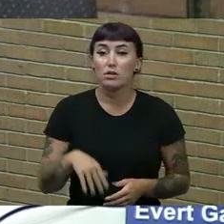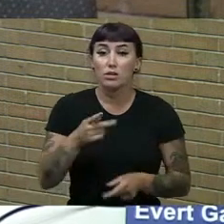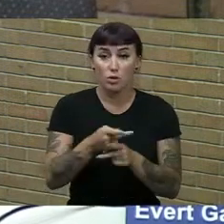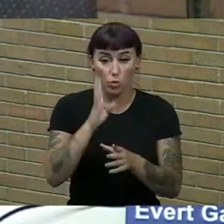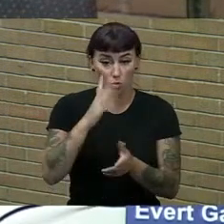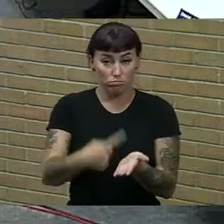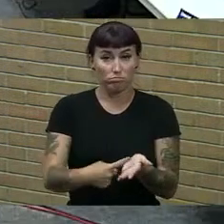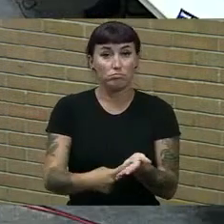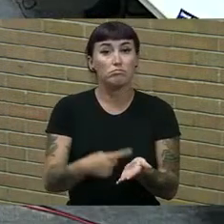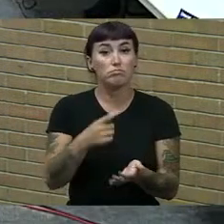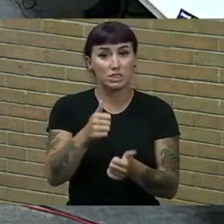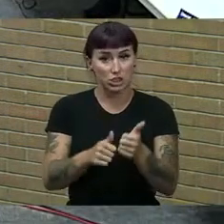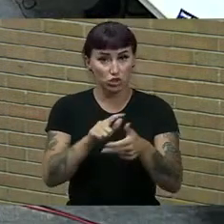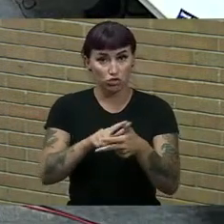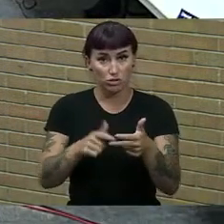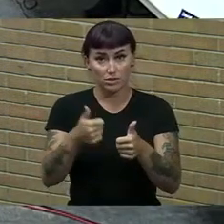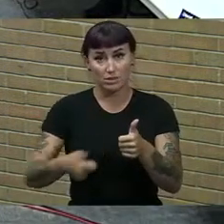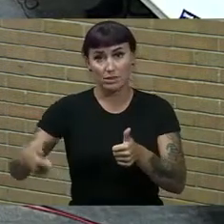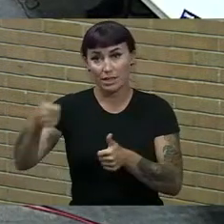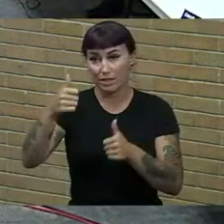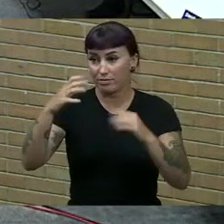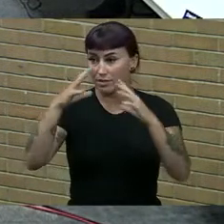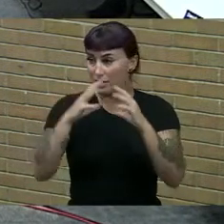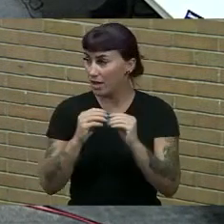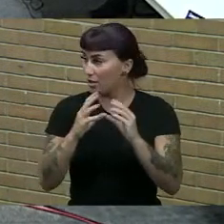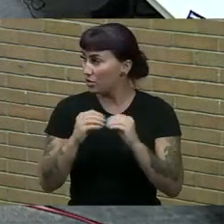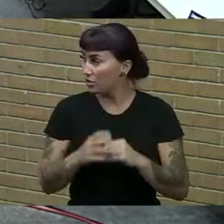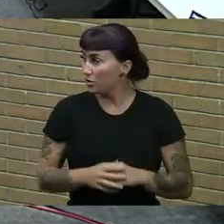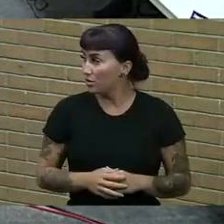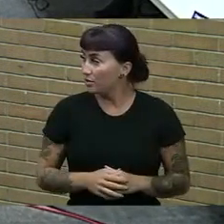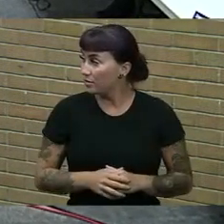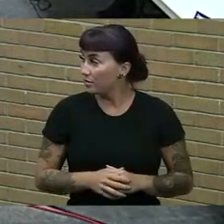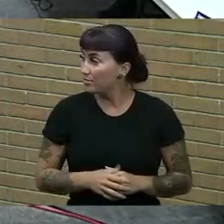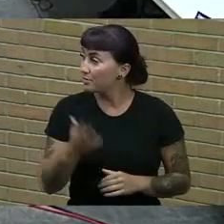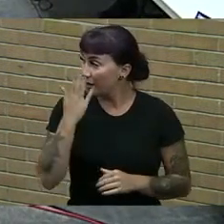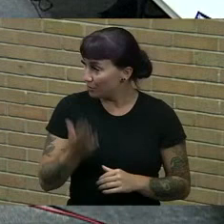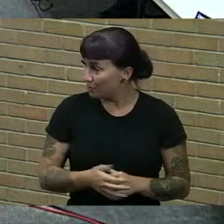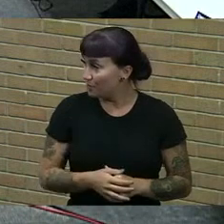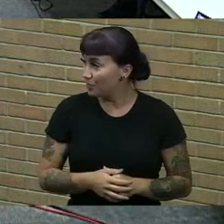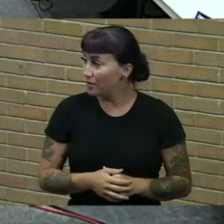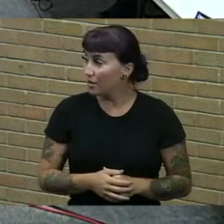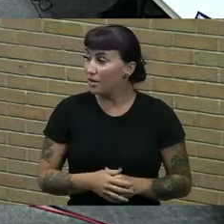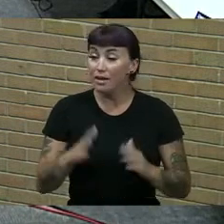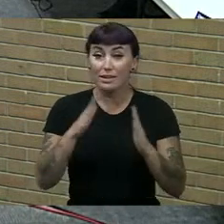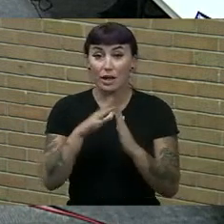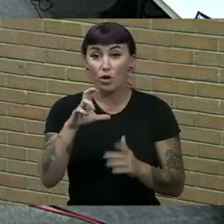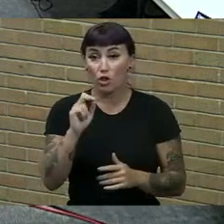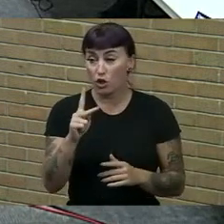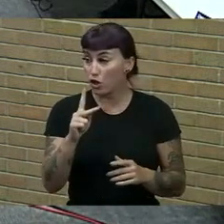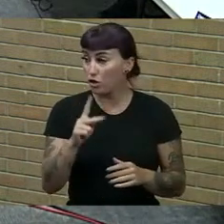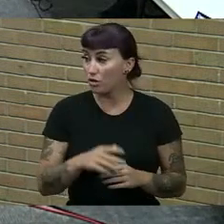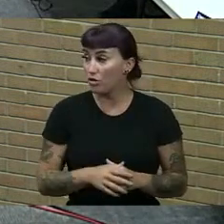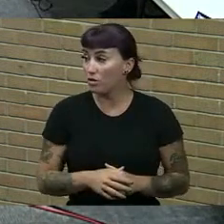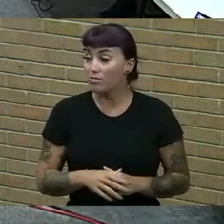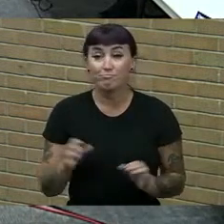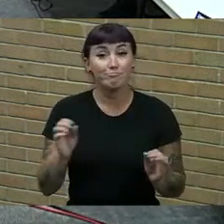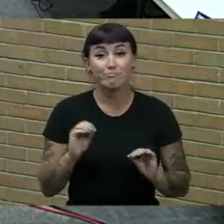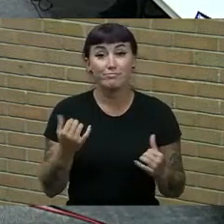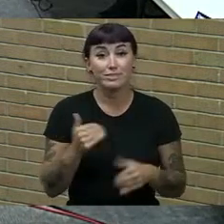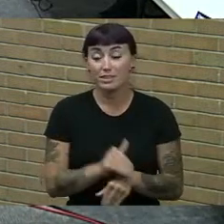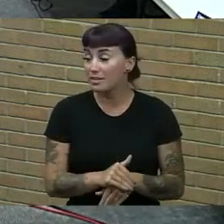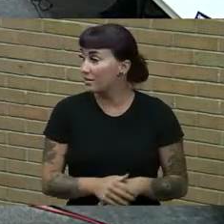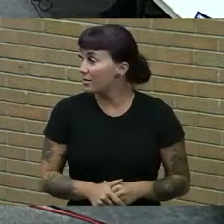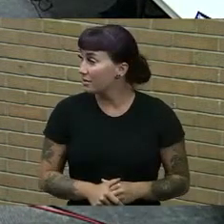of those in executive session if you so move shortly. Thank you. Matters of the town clerk. I have nothing this